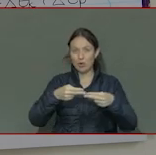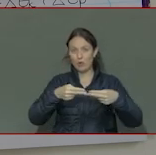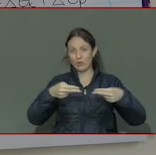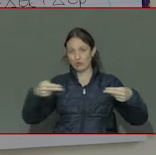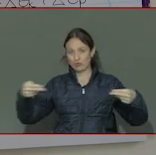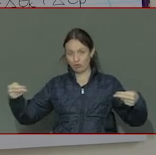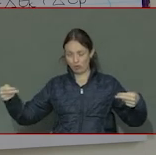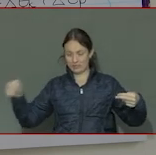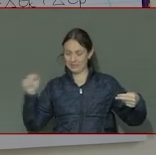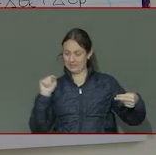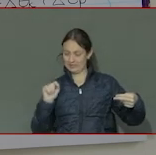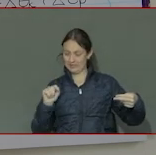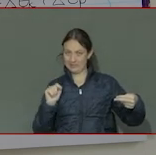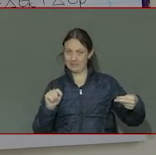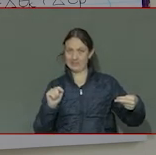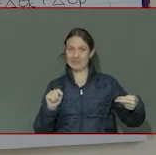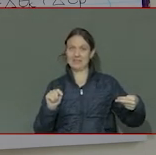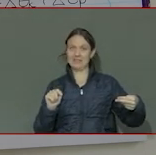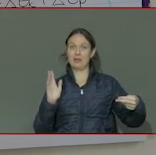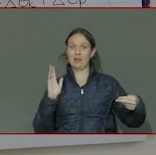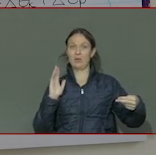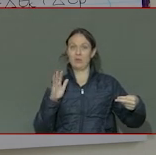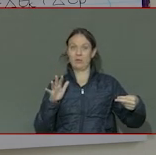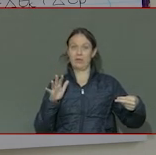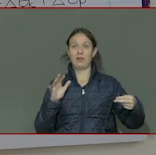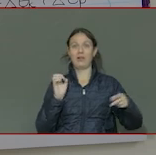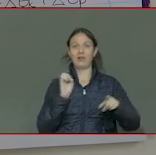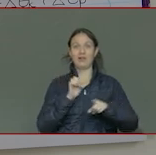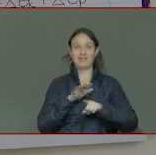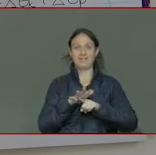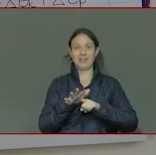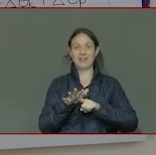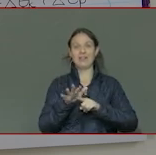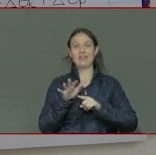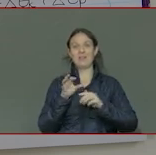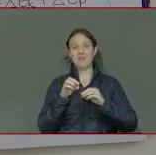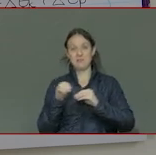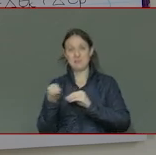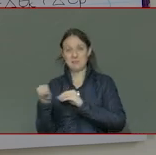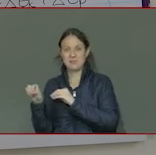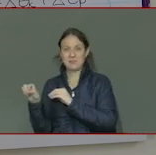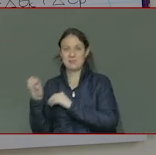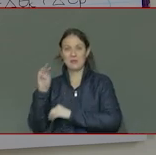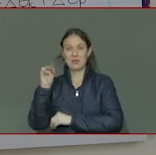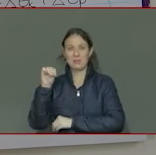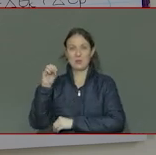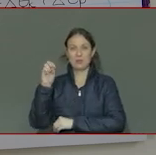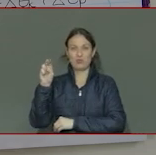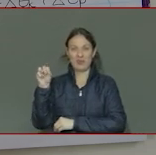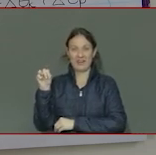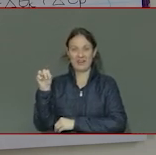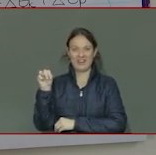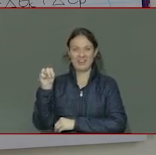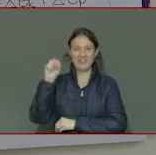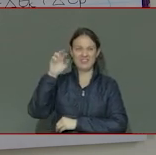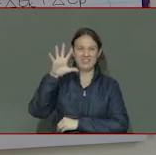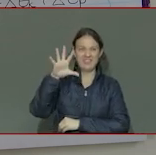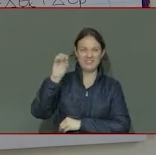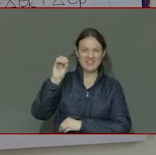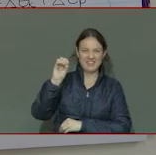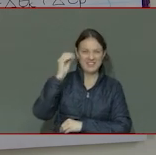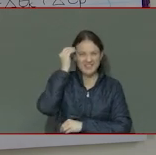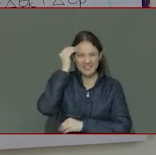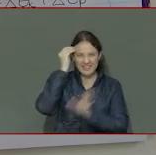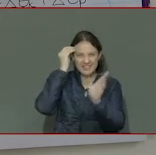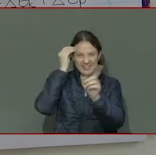component of the 50 that causes the motion. So I'm not really interested in that 50 Newton.